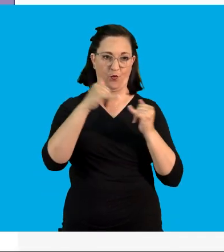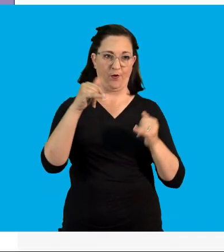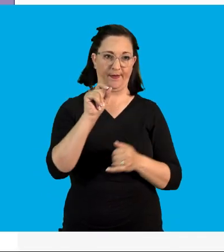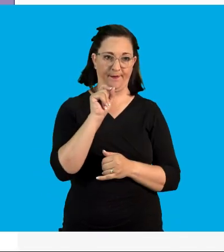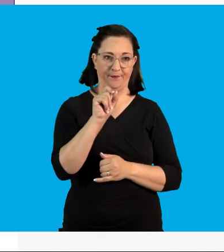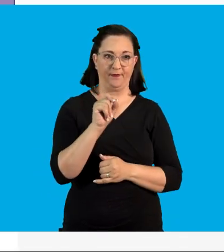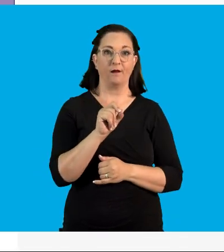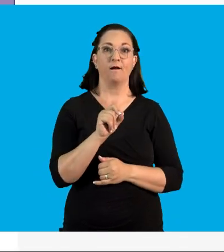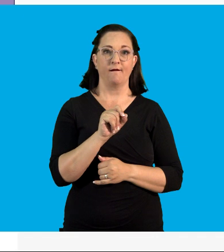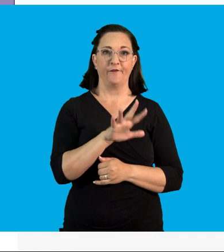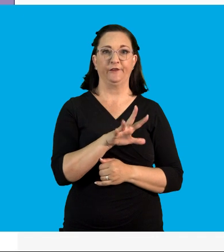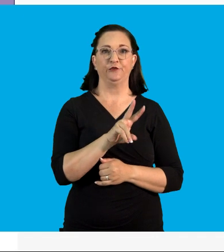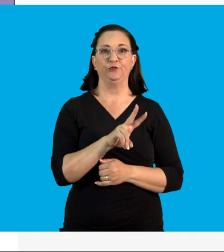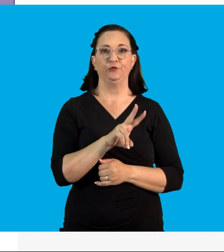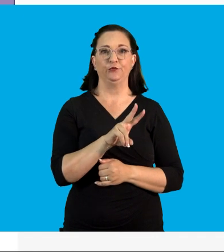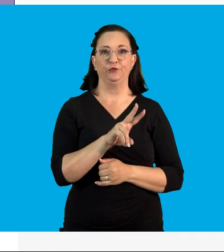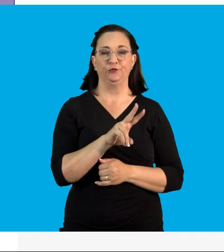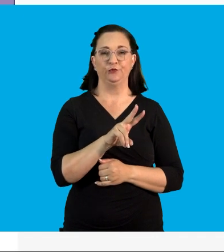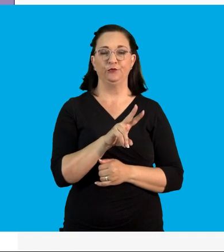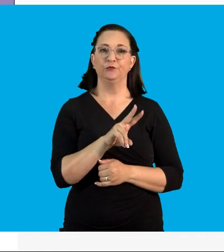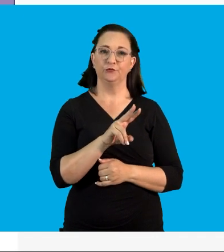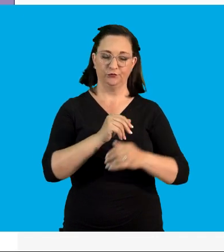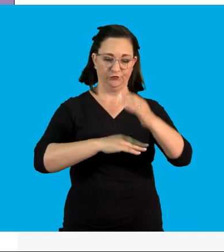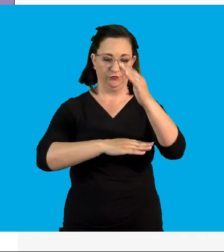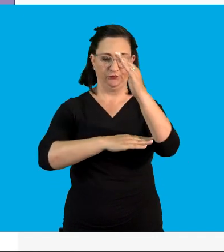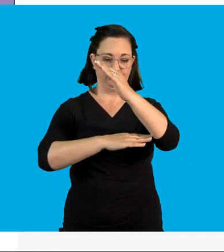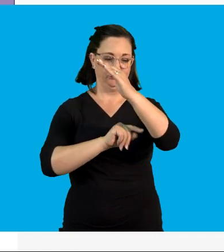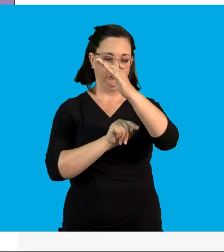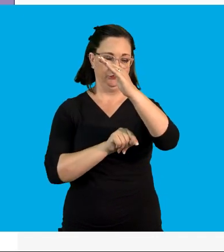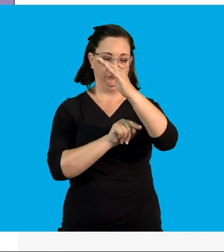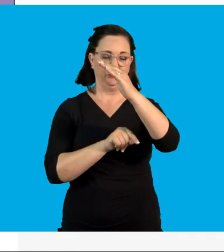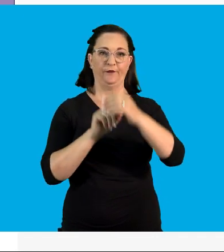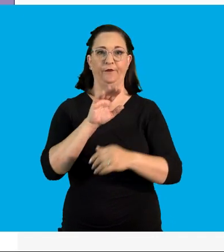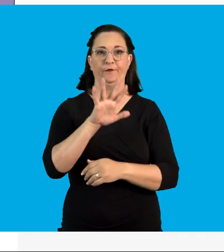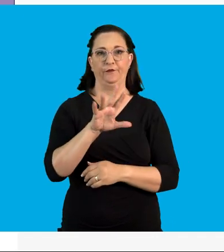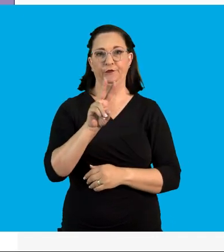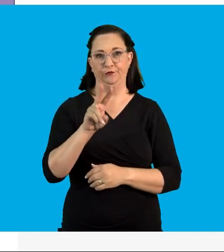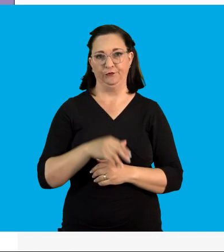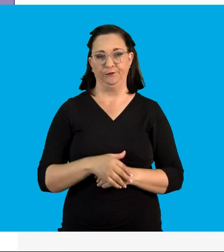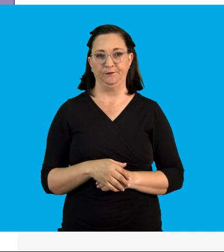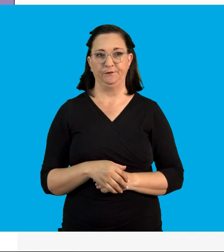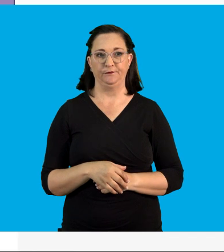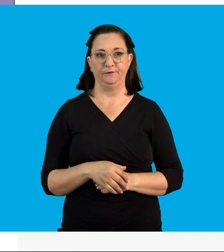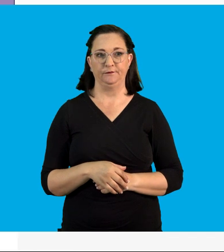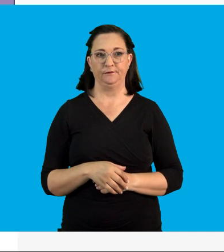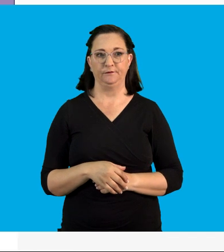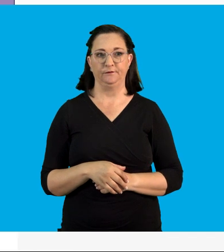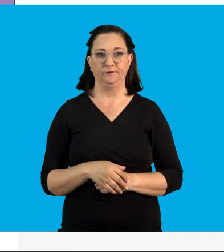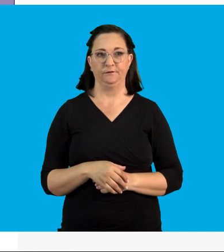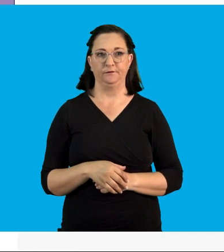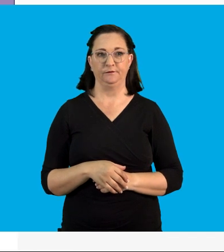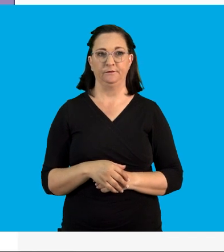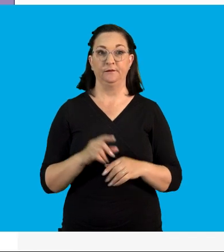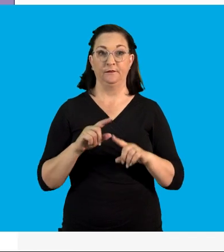line, and it reads 52 degrees. So it's an acute angle, which is 52 degrees. Look at the next